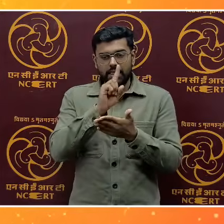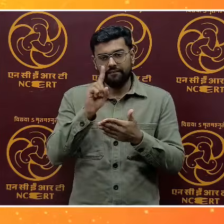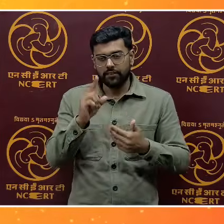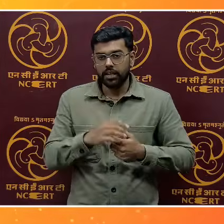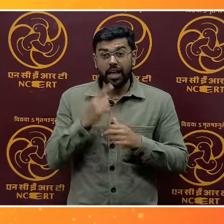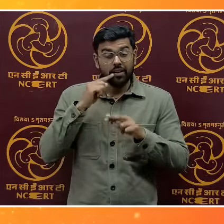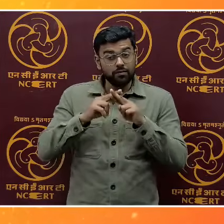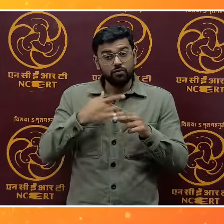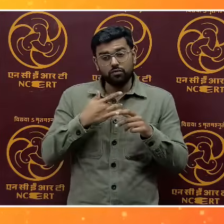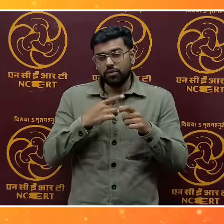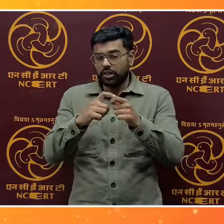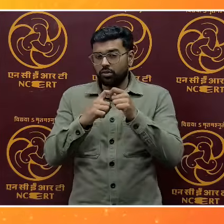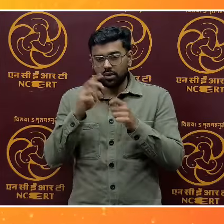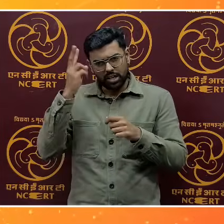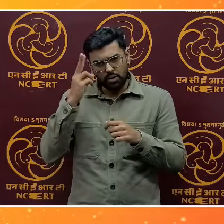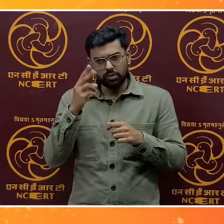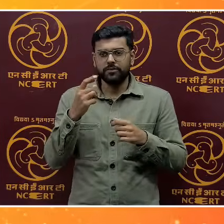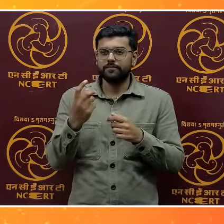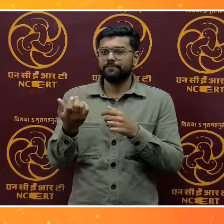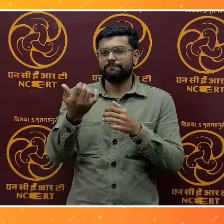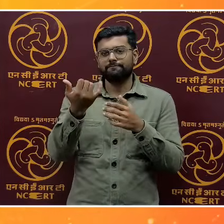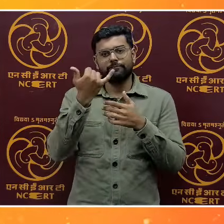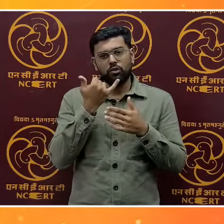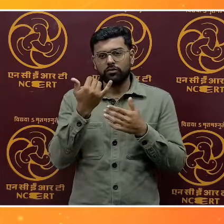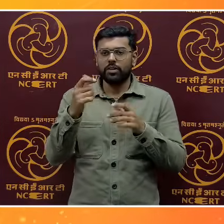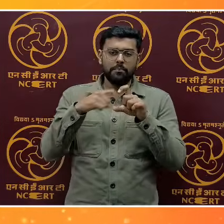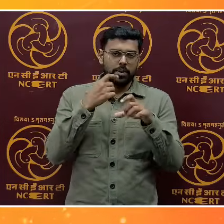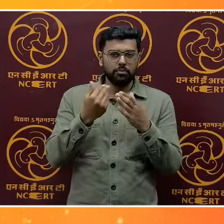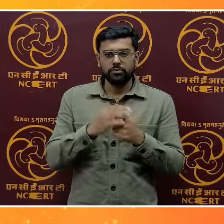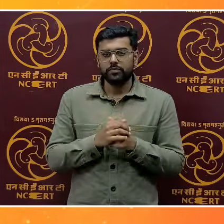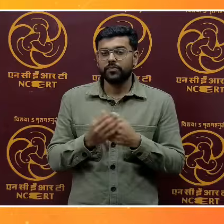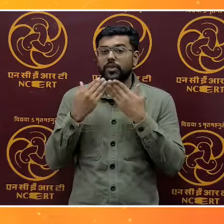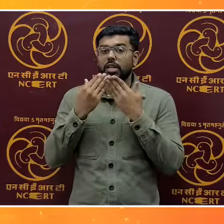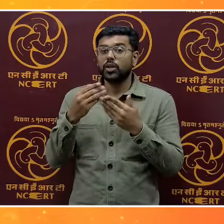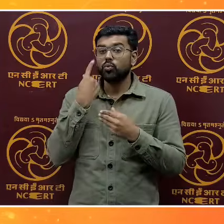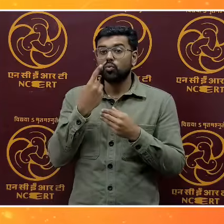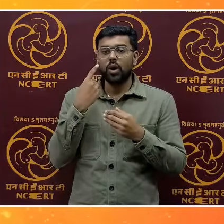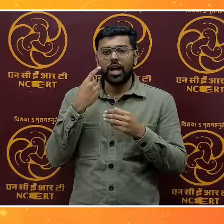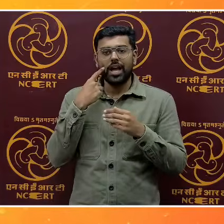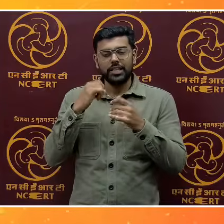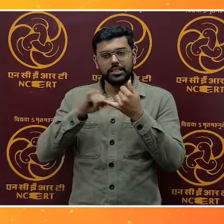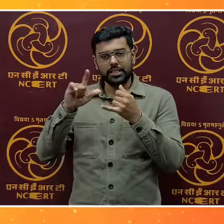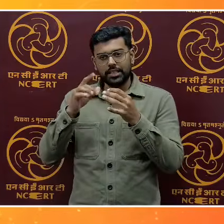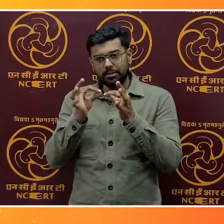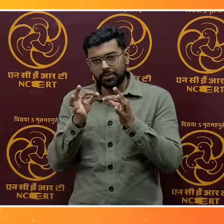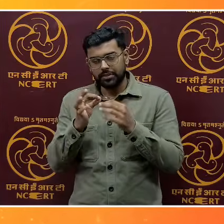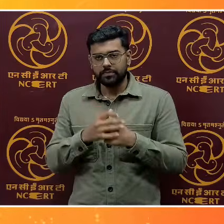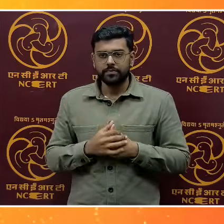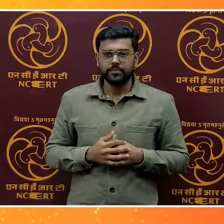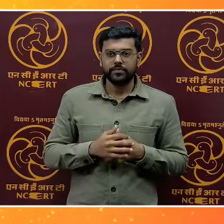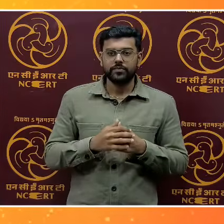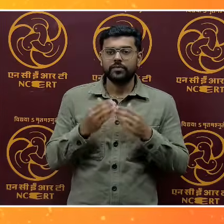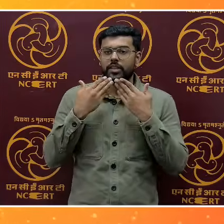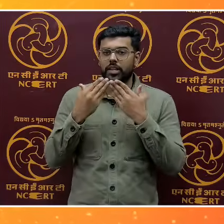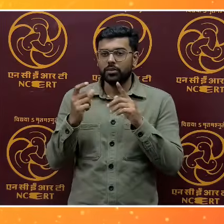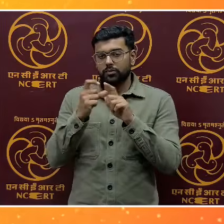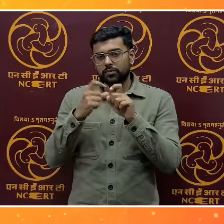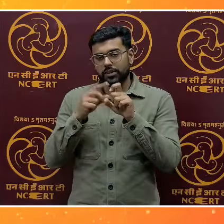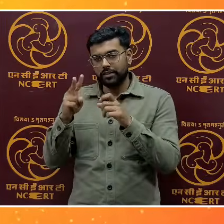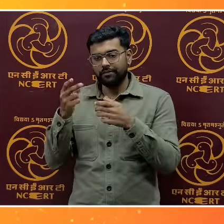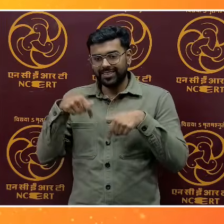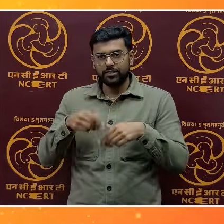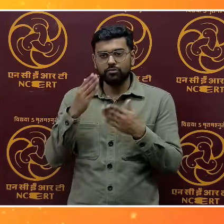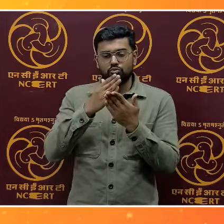any doubts, you can always reach out to us. Thank you to our sign language interpreter as well. Thank you, Dev, for being with